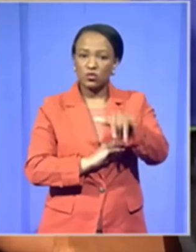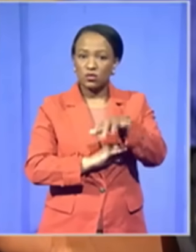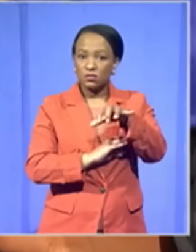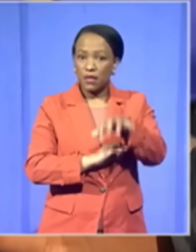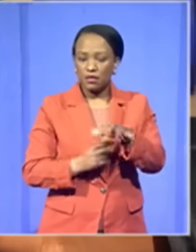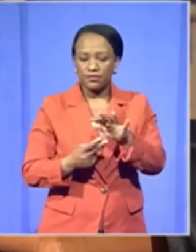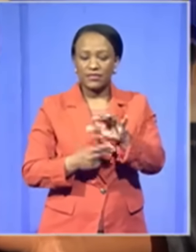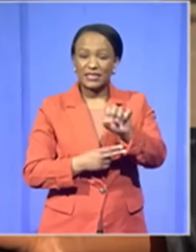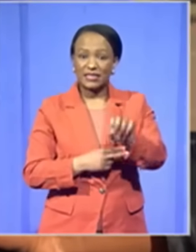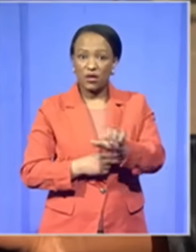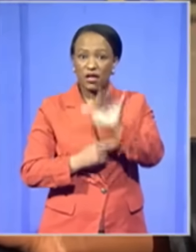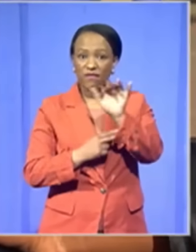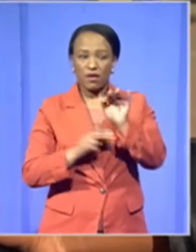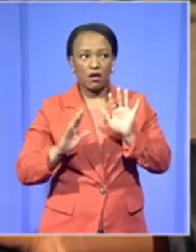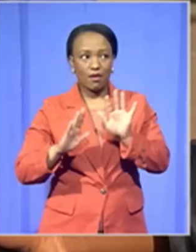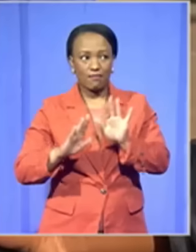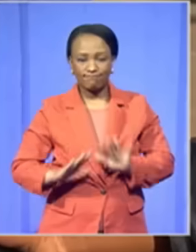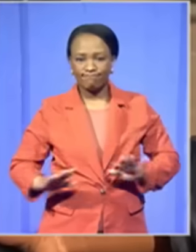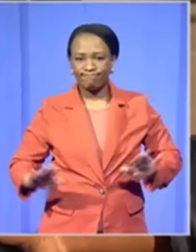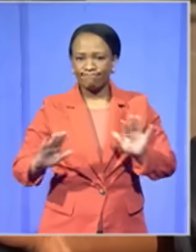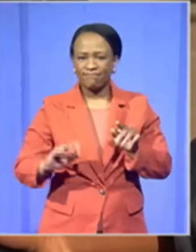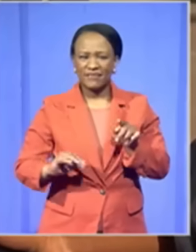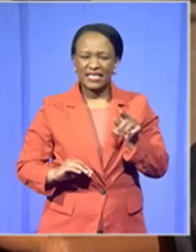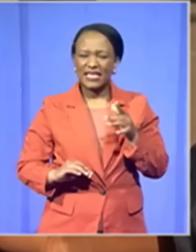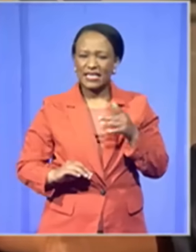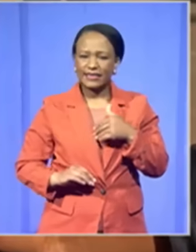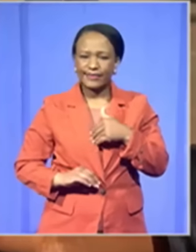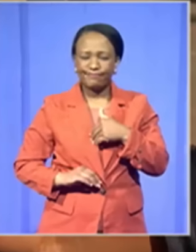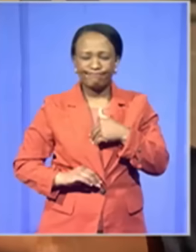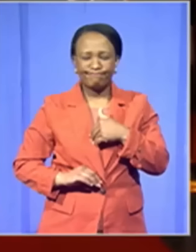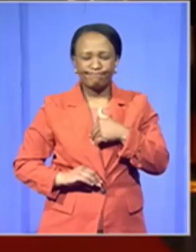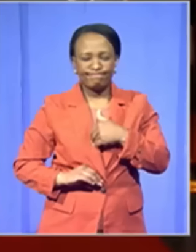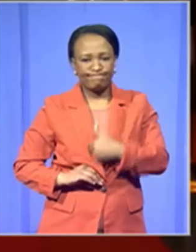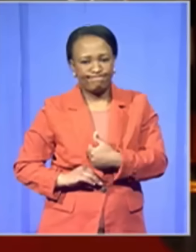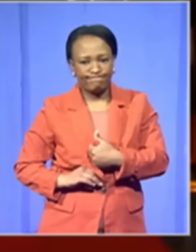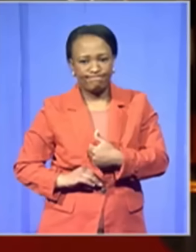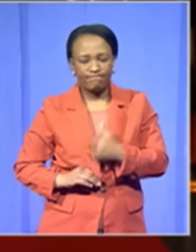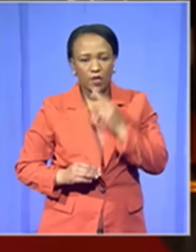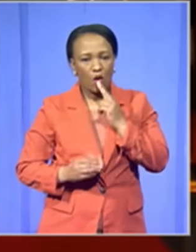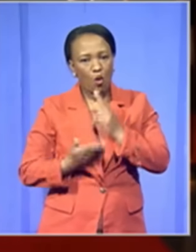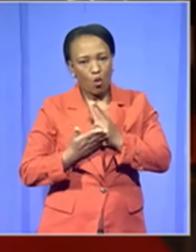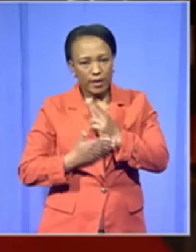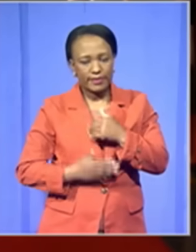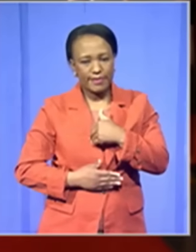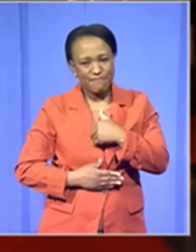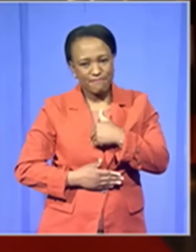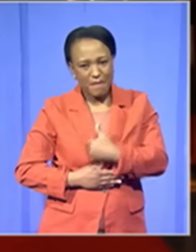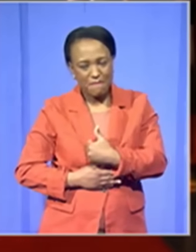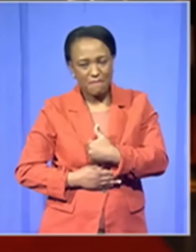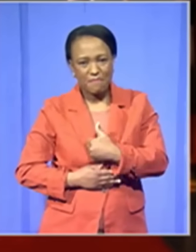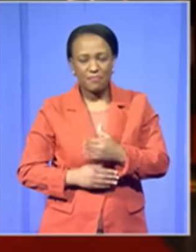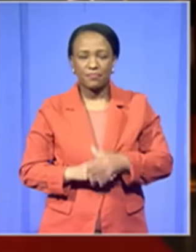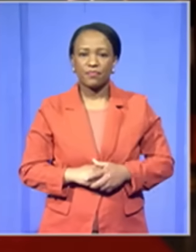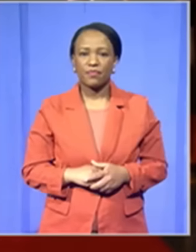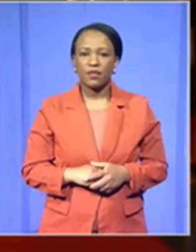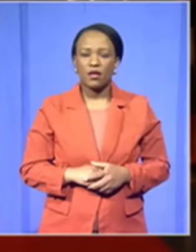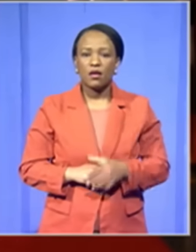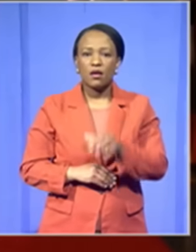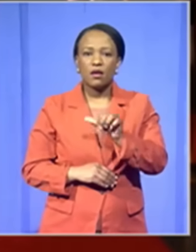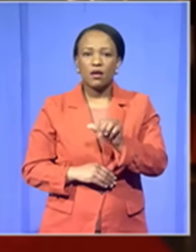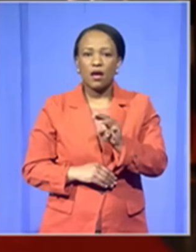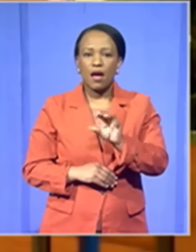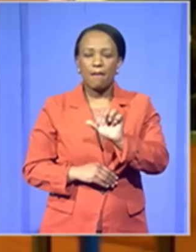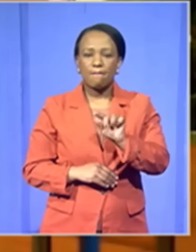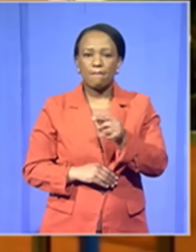South Africa. And it's hurting. It honestly is hurting. Hosa le jwalo kajeno Amantle Samani akabe